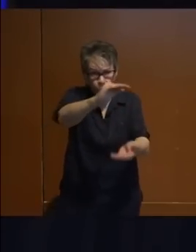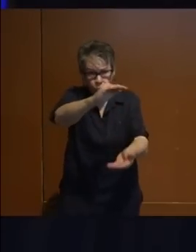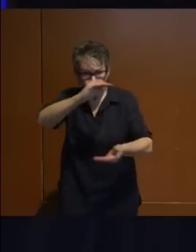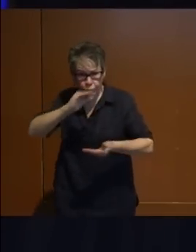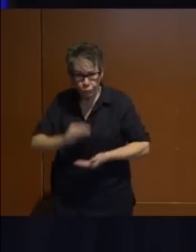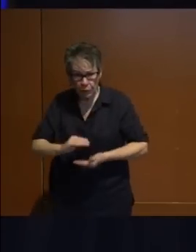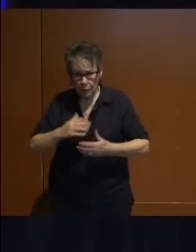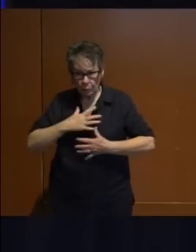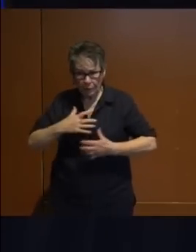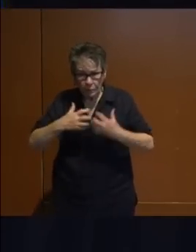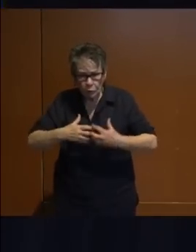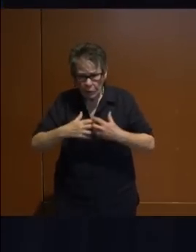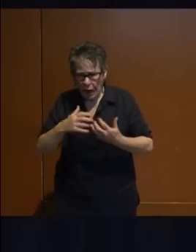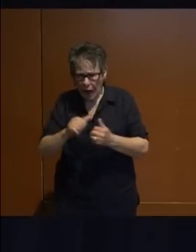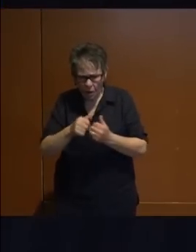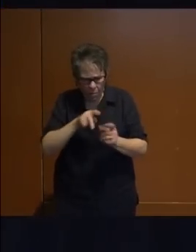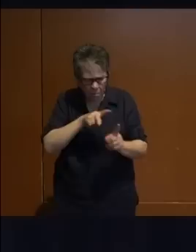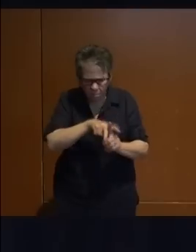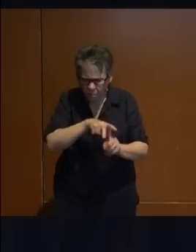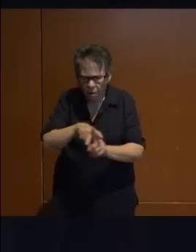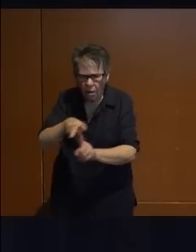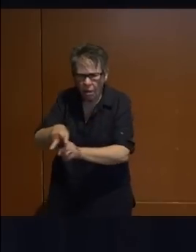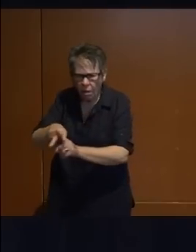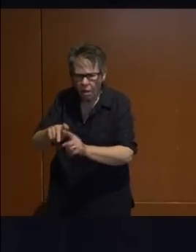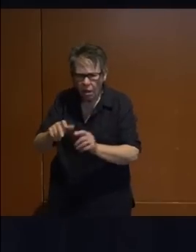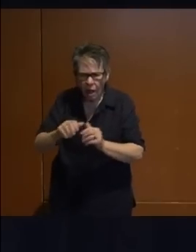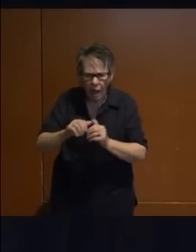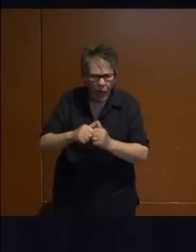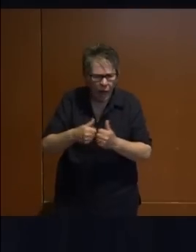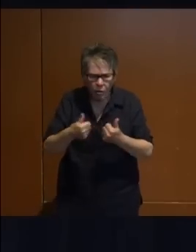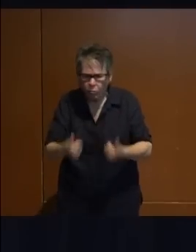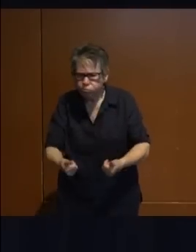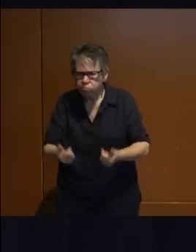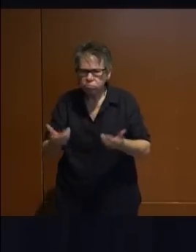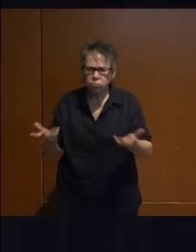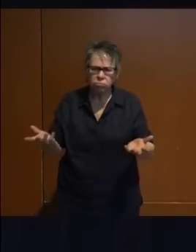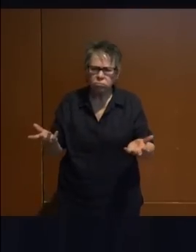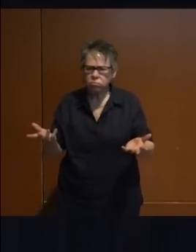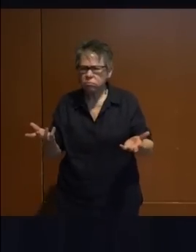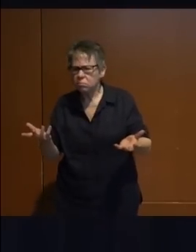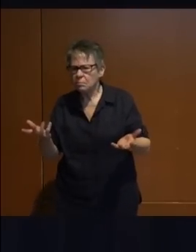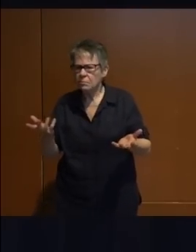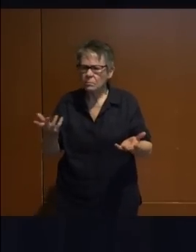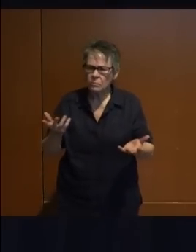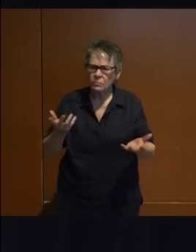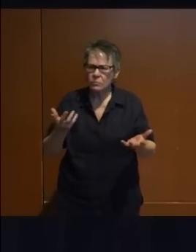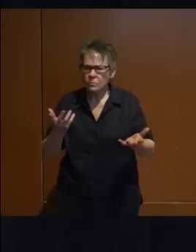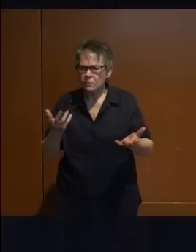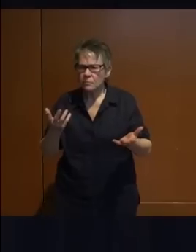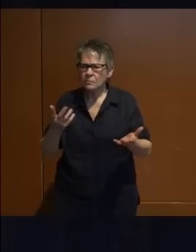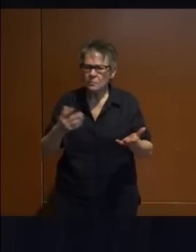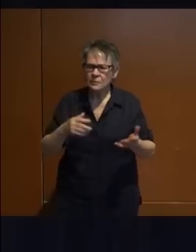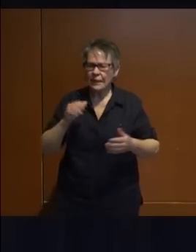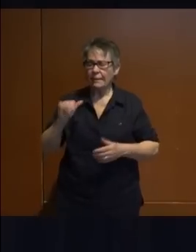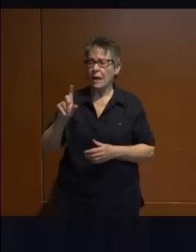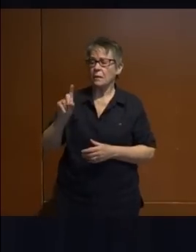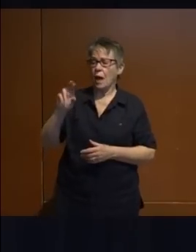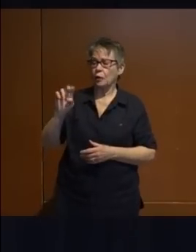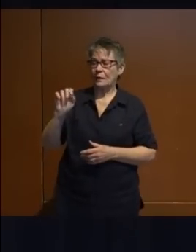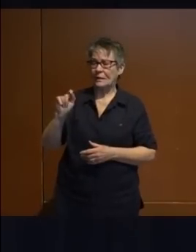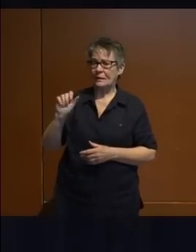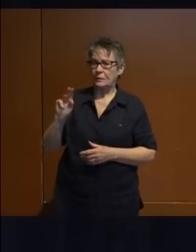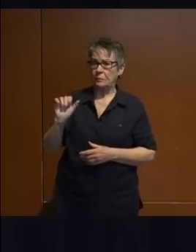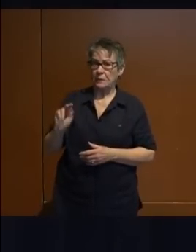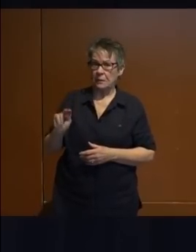with regard to these ventilators. The meeting with Dr. Eastman on Saturday, John, and even meetings since, I would imagine at